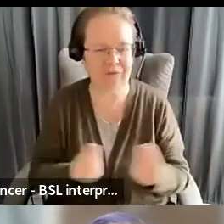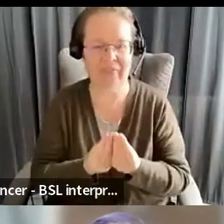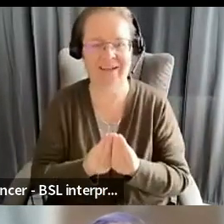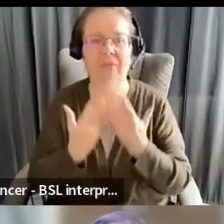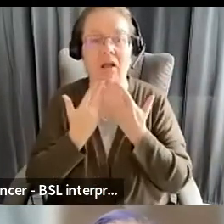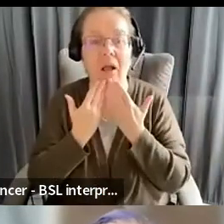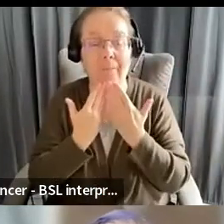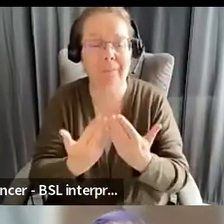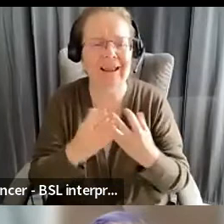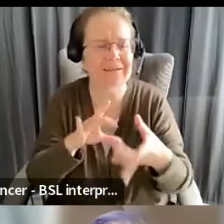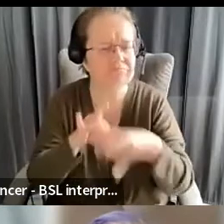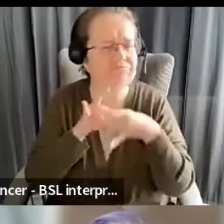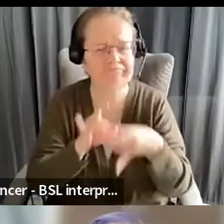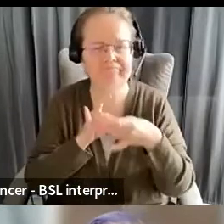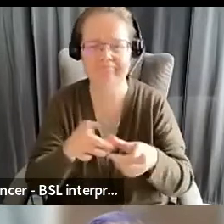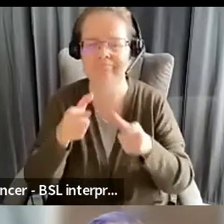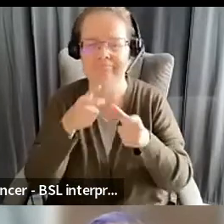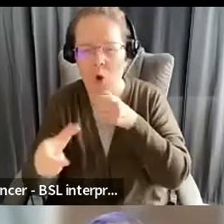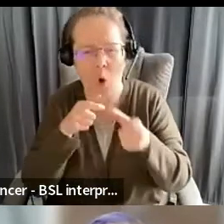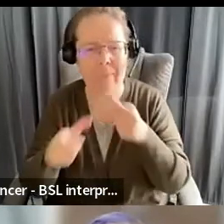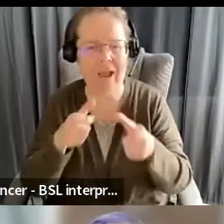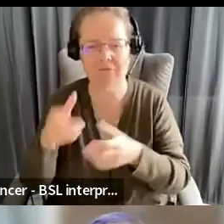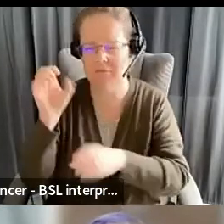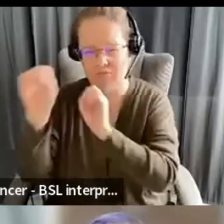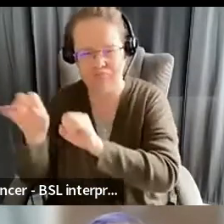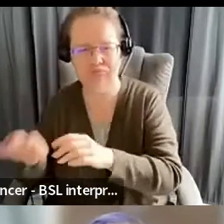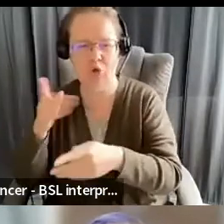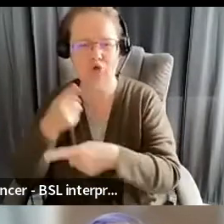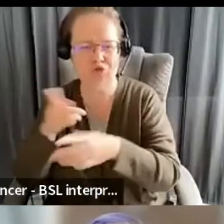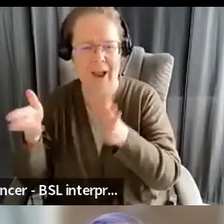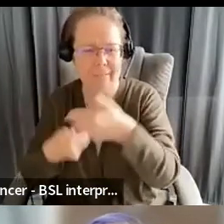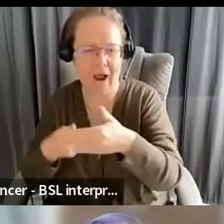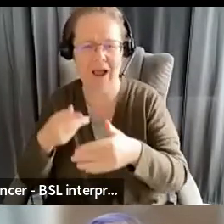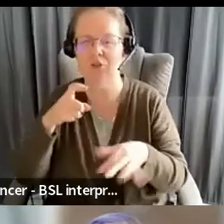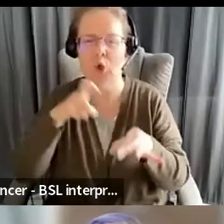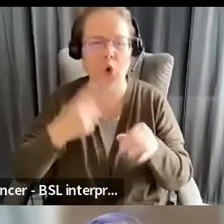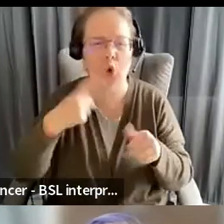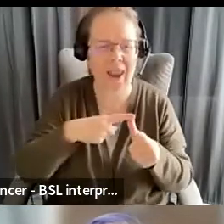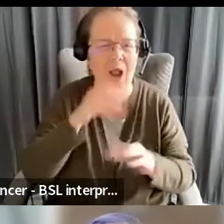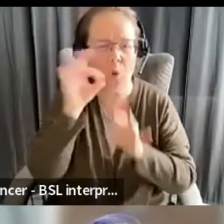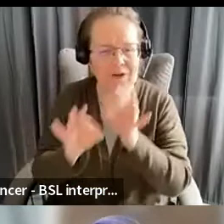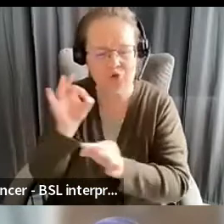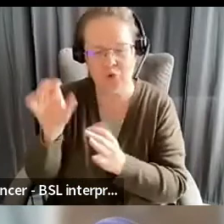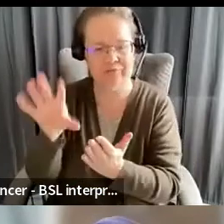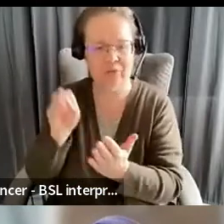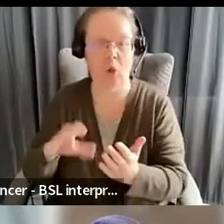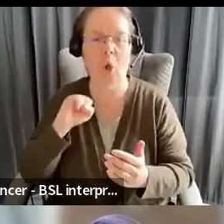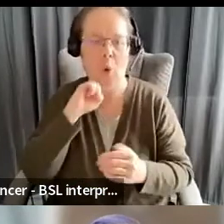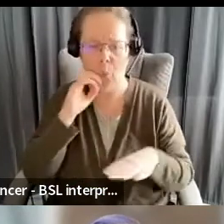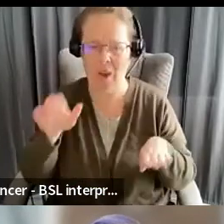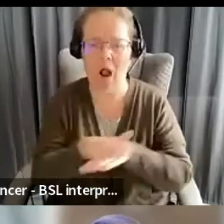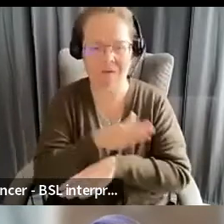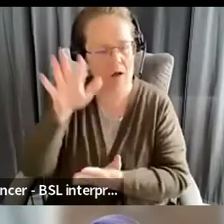do be interactive, share your comments in the chat box, add your questions to the Q&A section. We will cover and come to them all at the